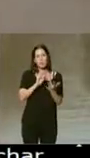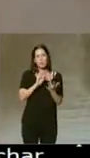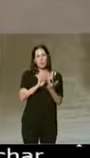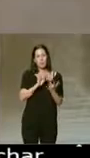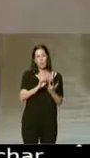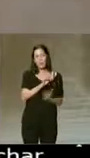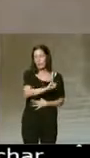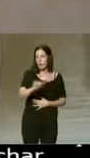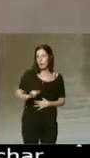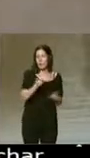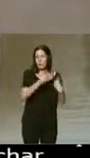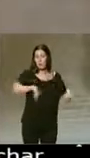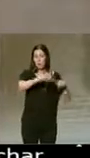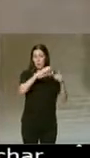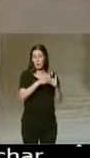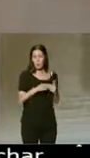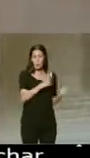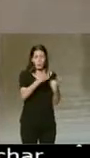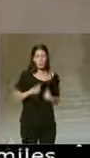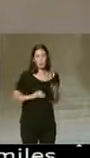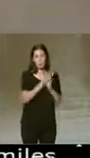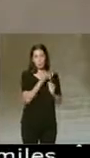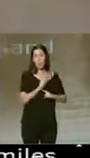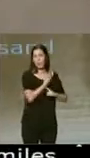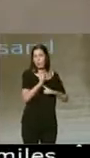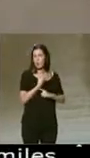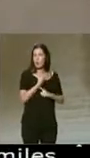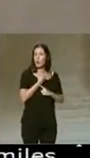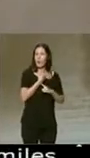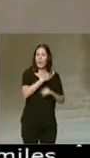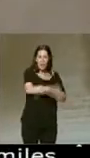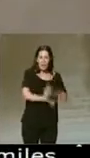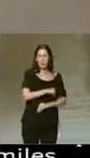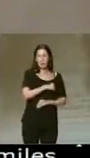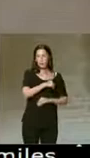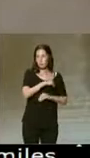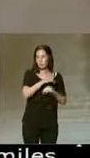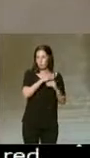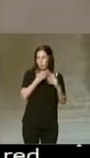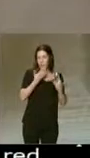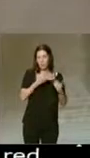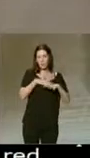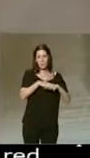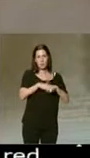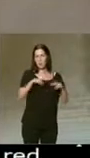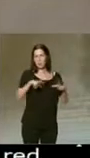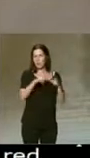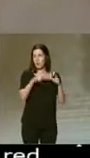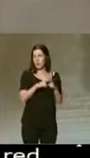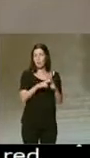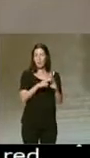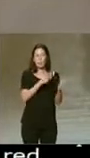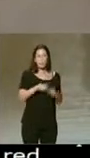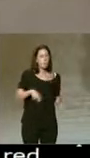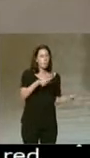the thousands of interactions that happen in the network through the support products? We need